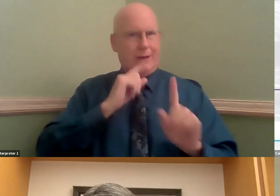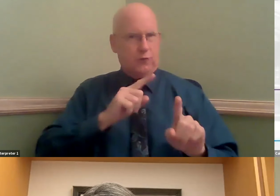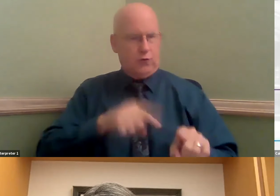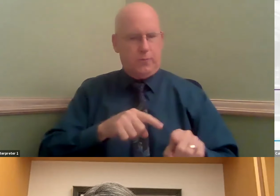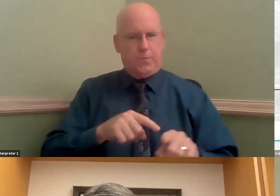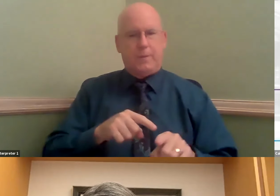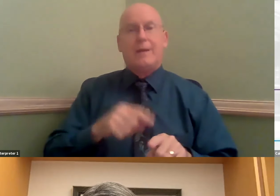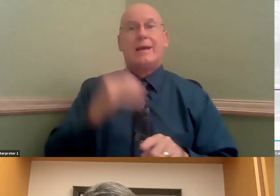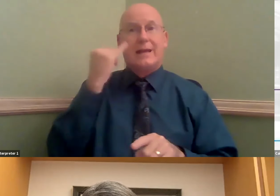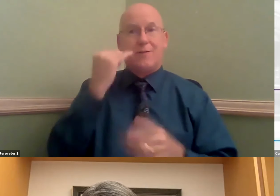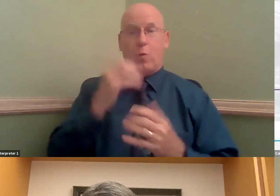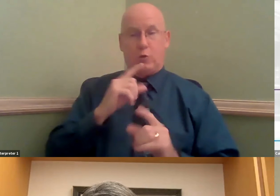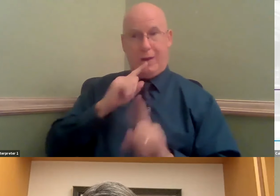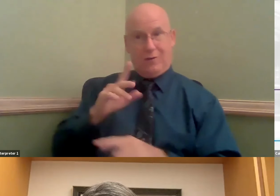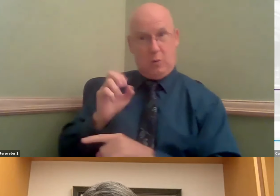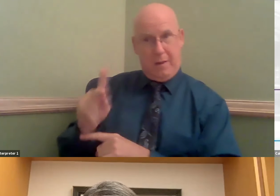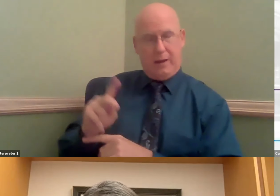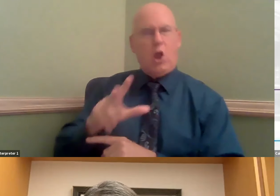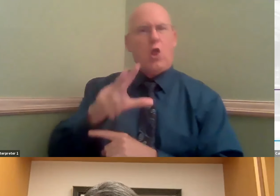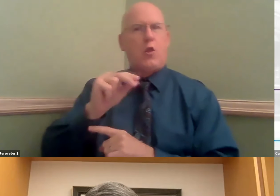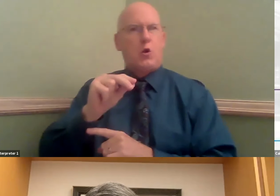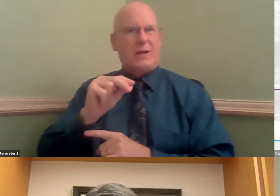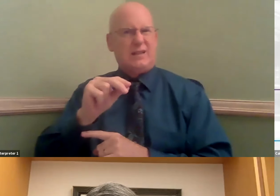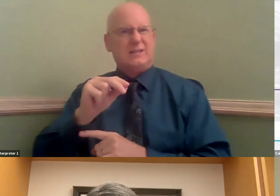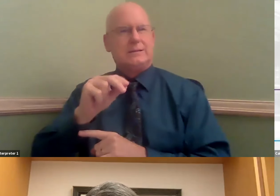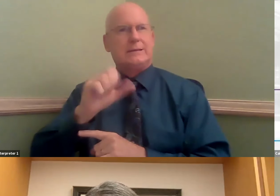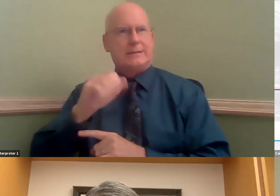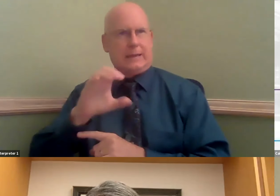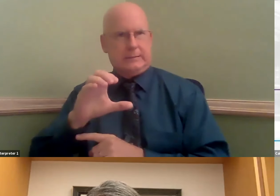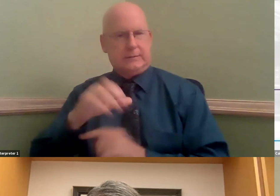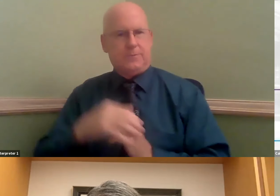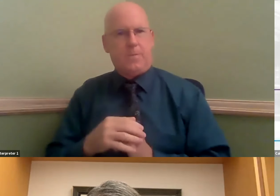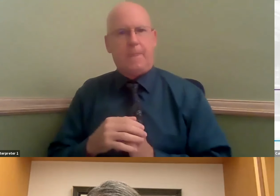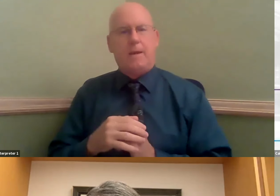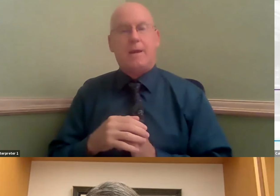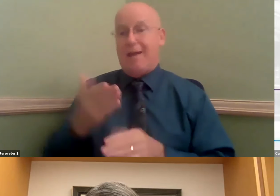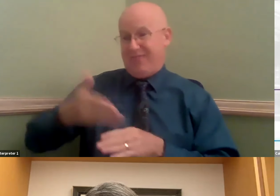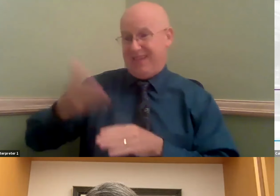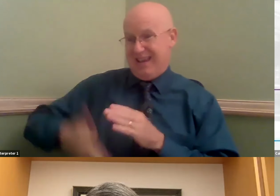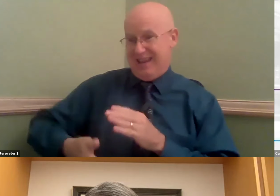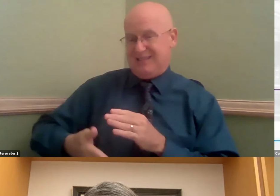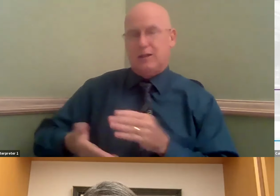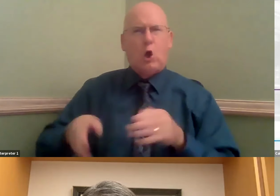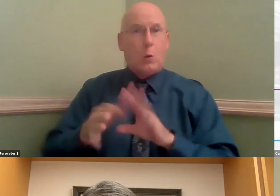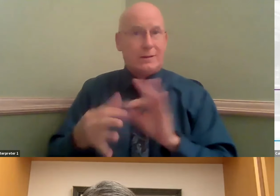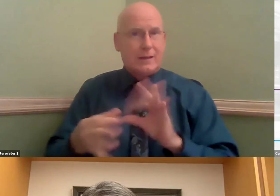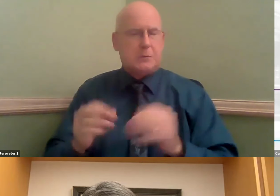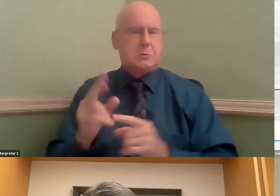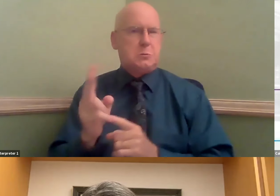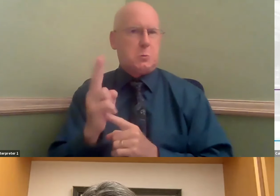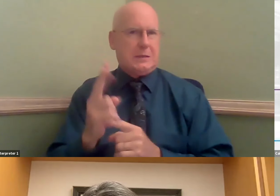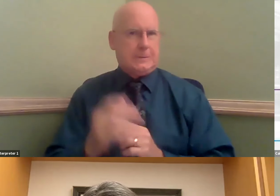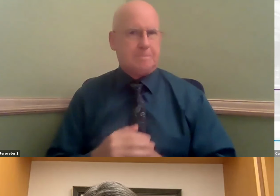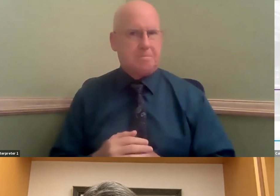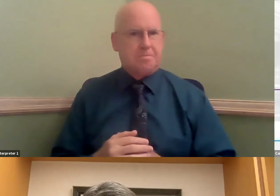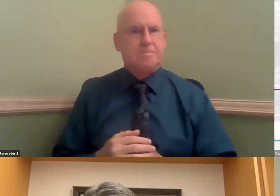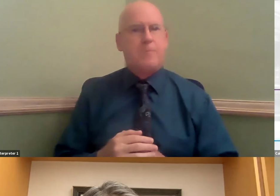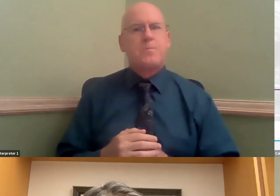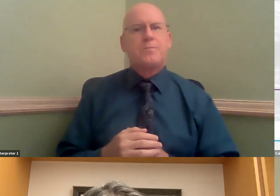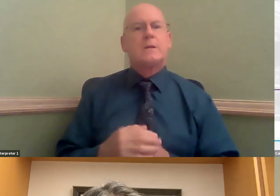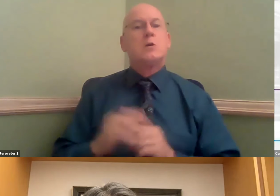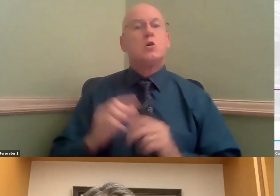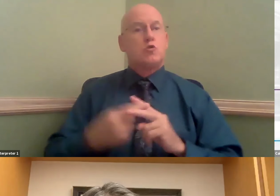seconds for rebuttal at the moderator's direction. And 2 minutes for, again, closing statements, as I mentioned. And so we're going to